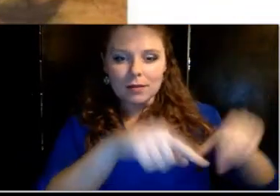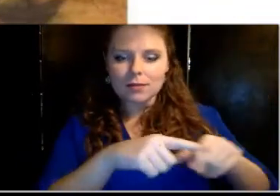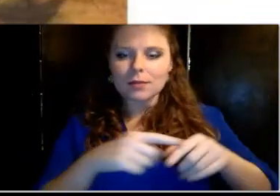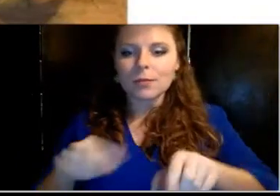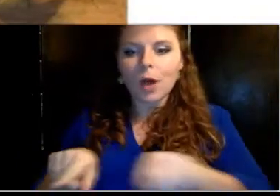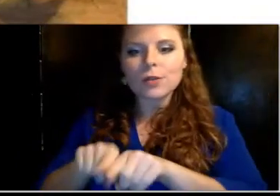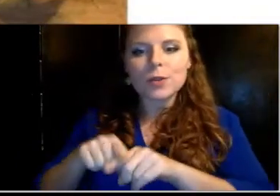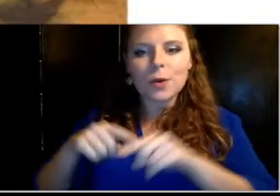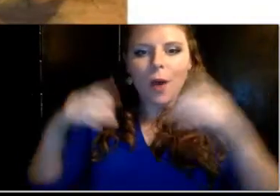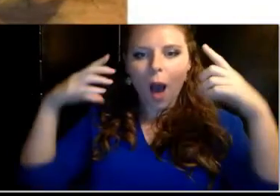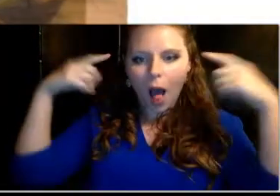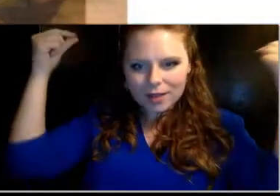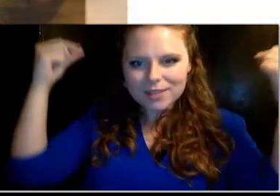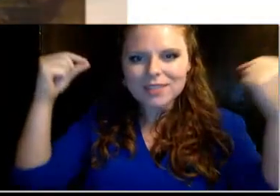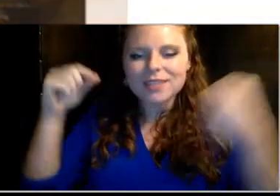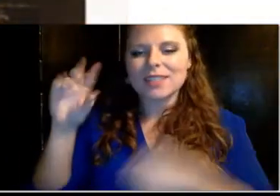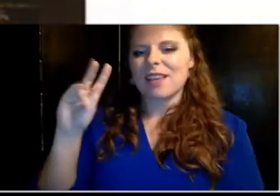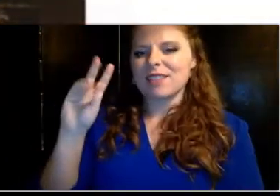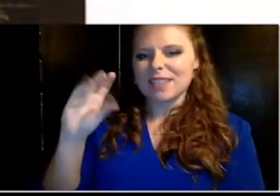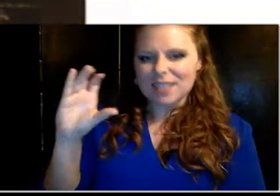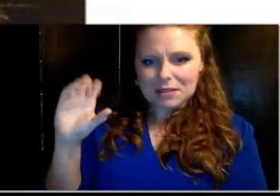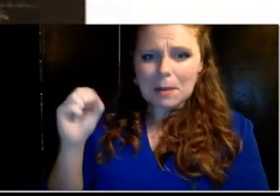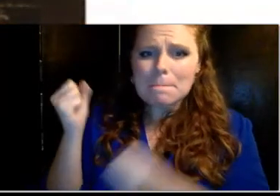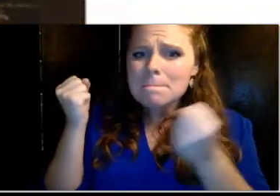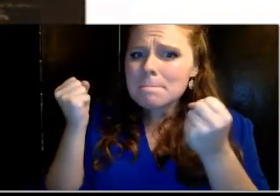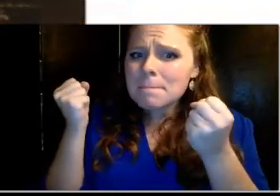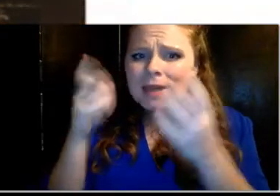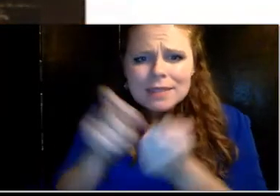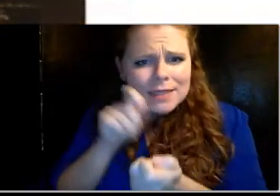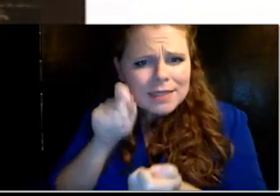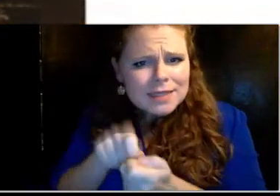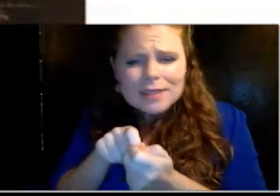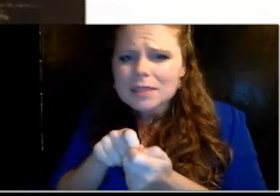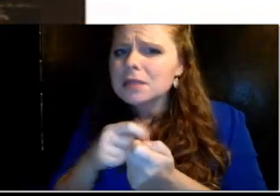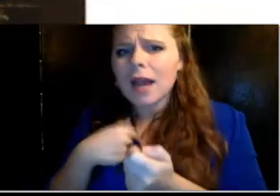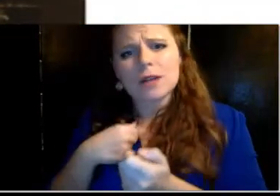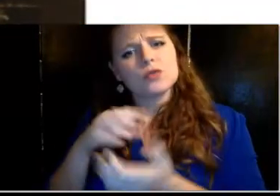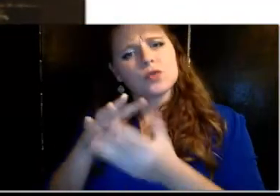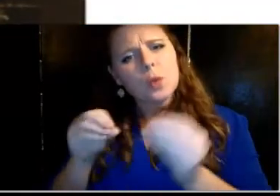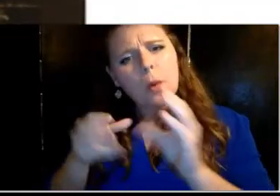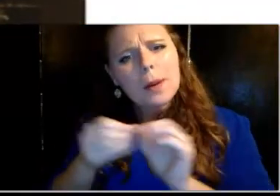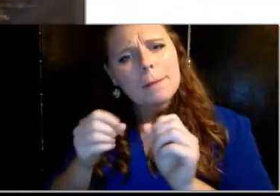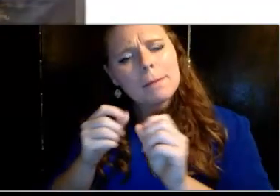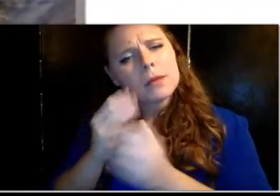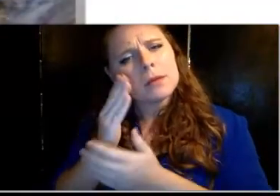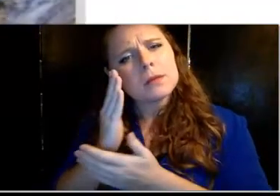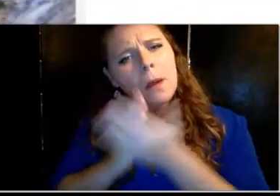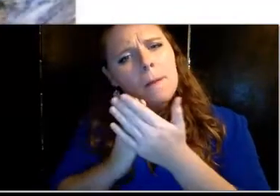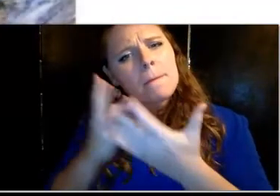during the 17th century. Every detail in these Dutch paintings told some story about an aspect of life.